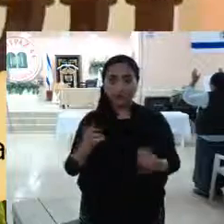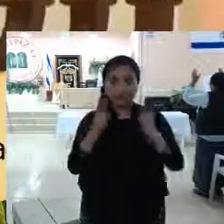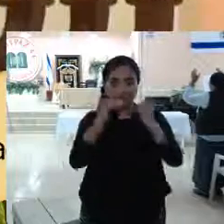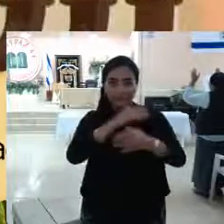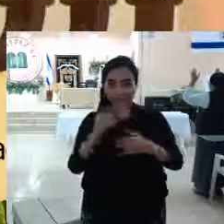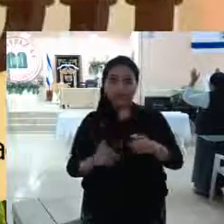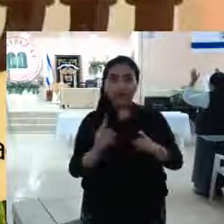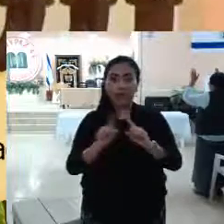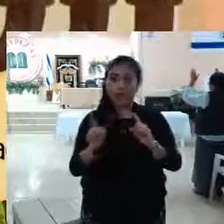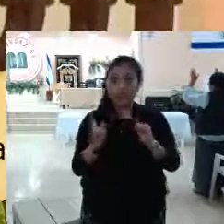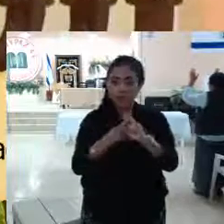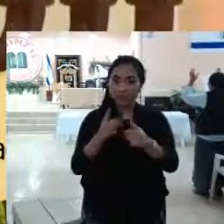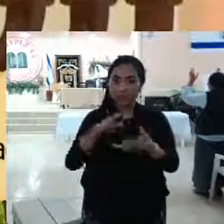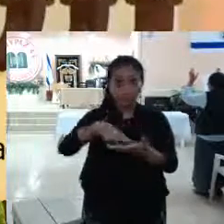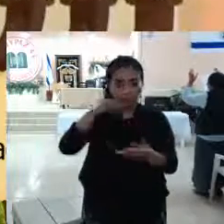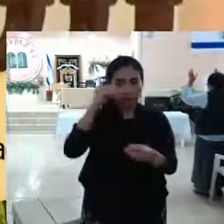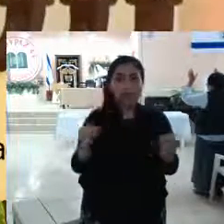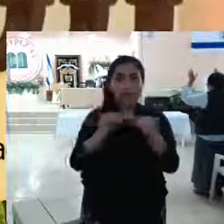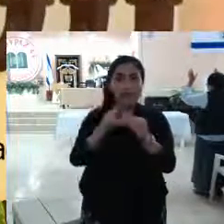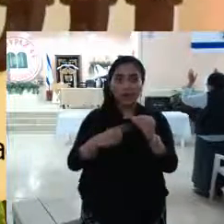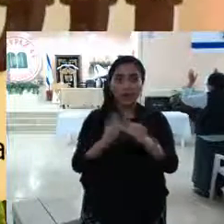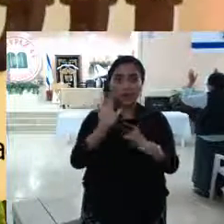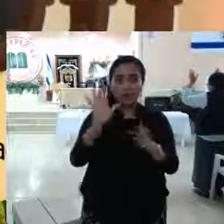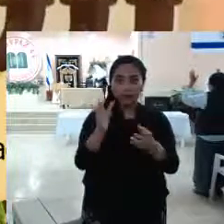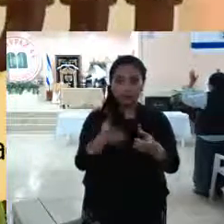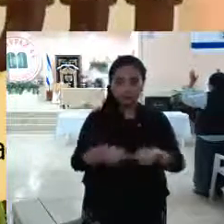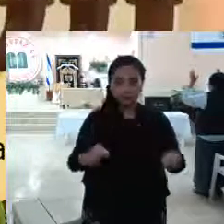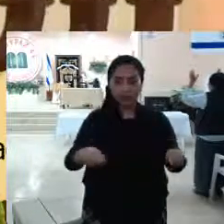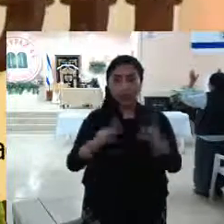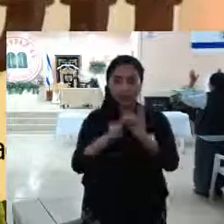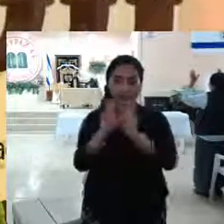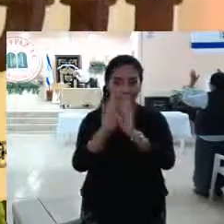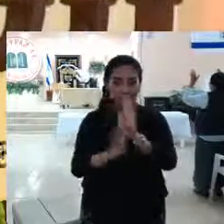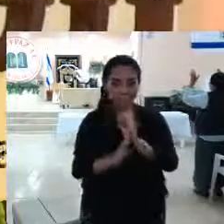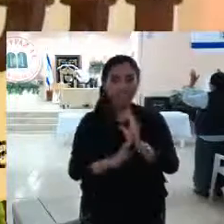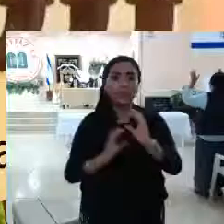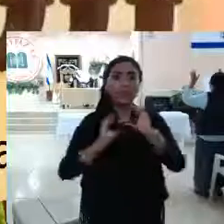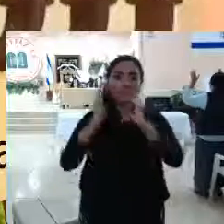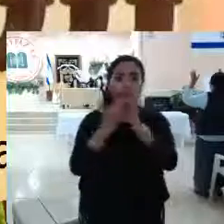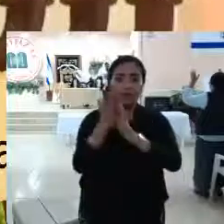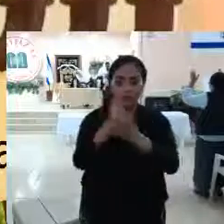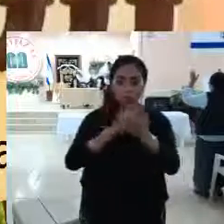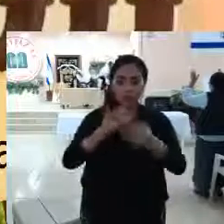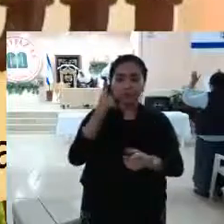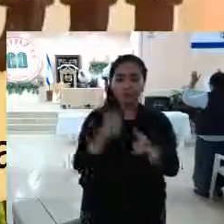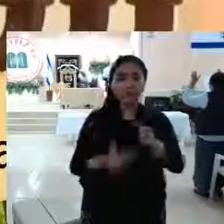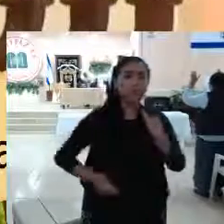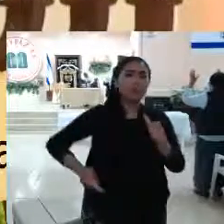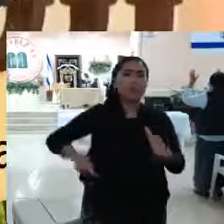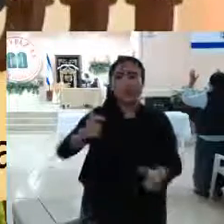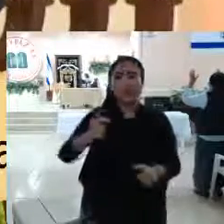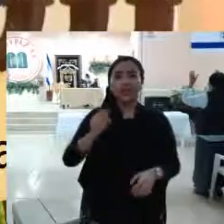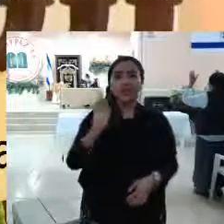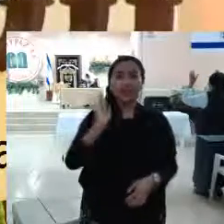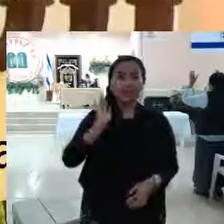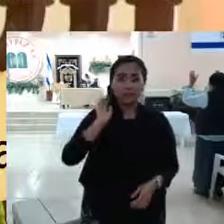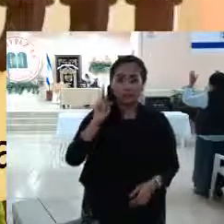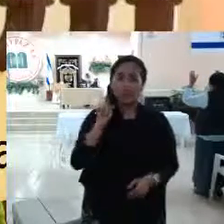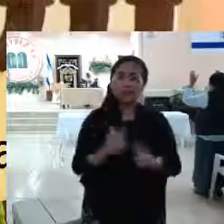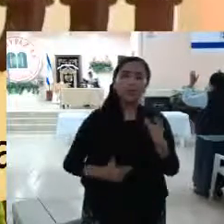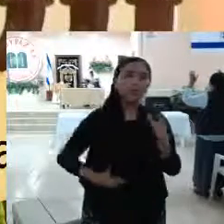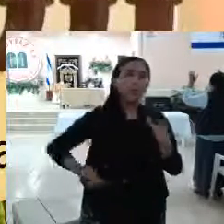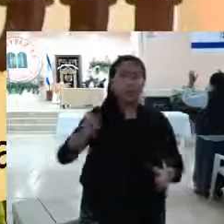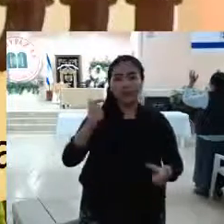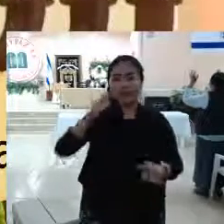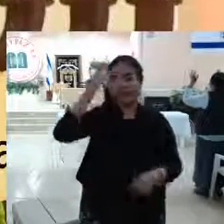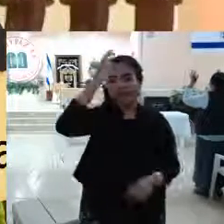fiesta or sin these aprender fields más to de tu live bendita without Torah. learning more of your Torah. Háblanos por Abba, medio bendito talk to us through your Raja Raha Kodesh. Kodesh. Tú You eres are great. Tú eres You are grande,